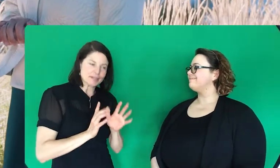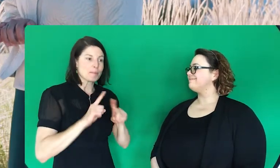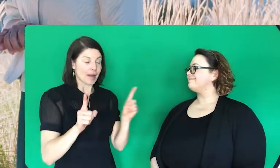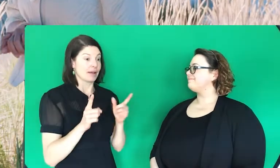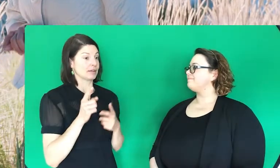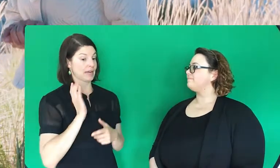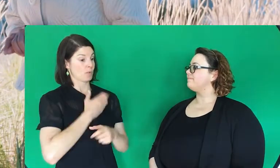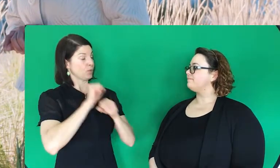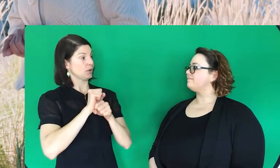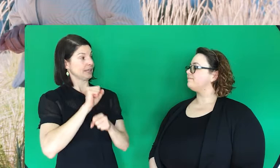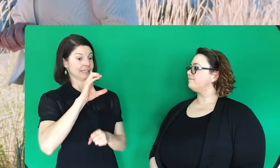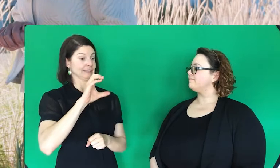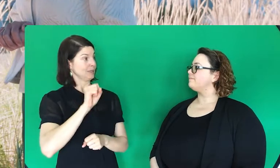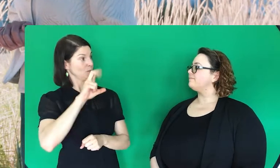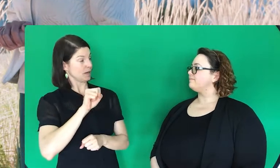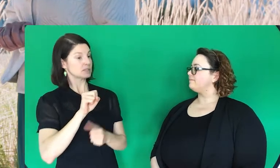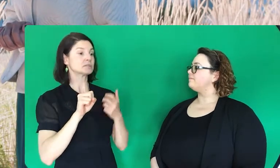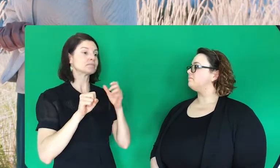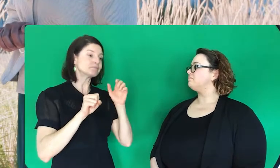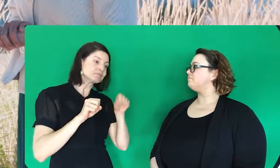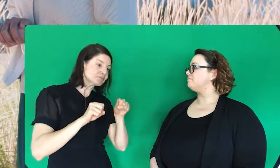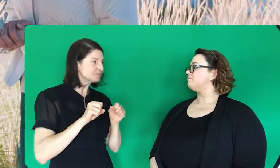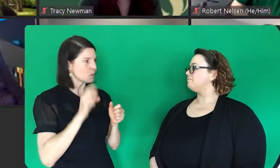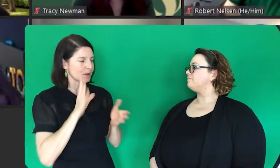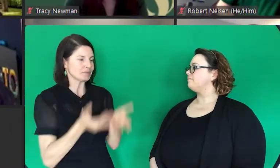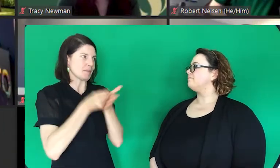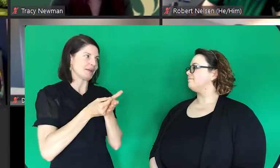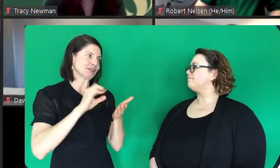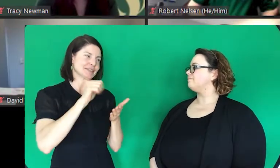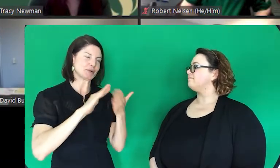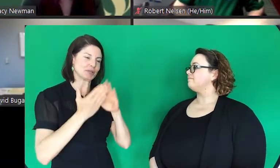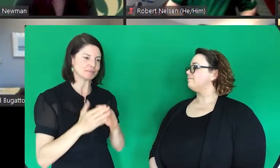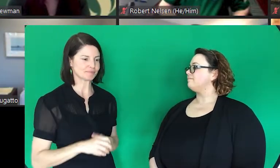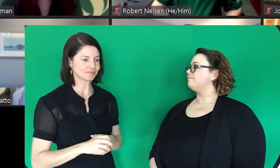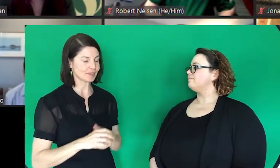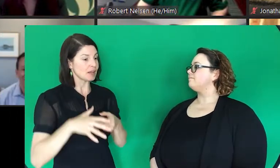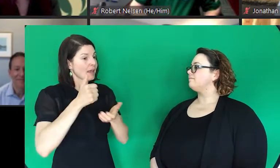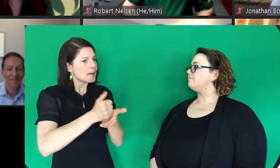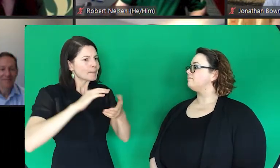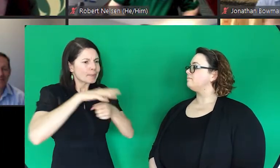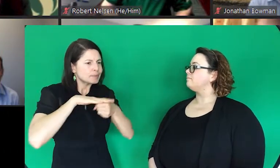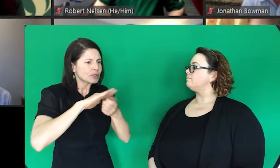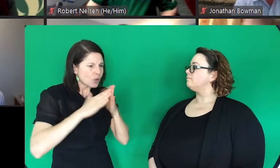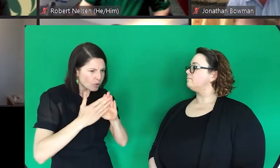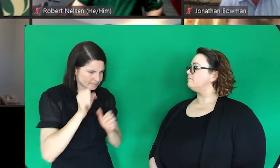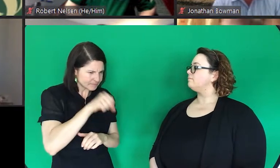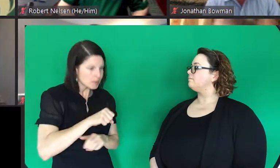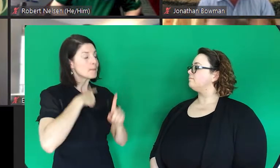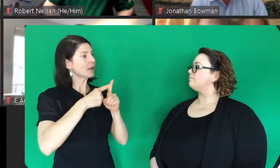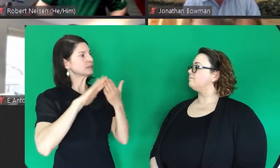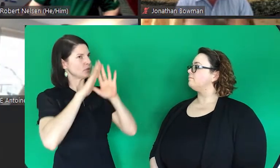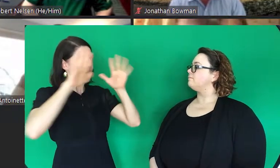quite, but because of the work we do at Sacramento State, in a way, yes. We'll be helping the Sacramento State community here locally,